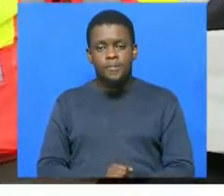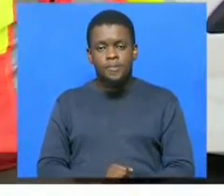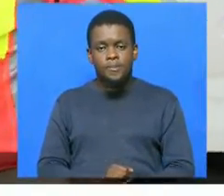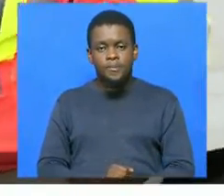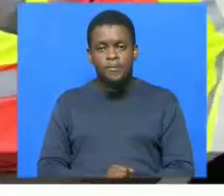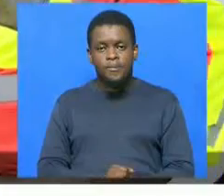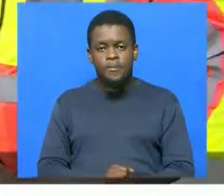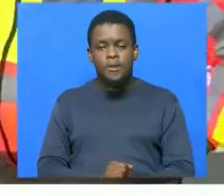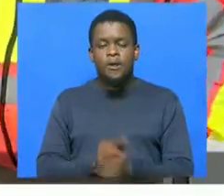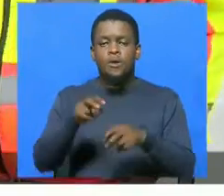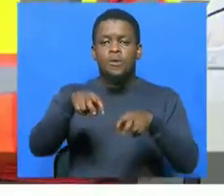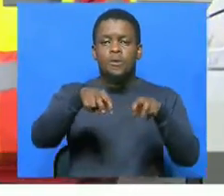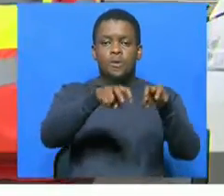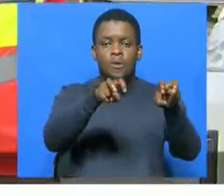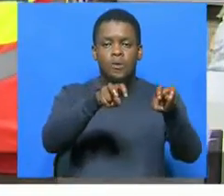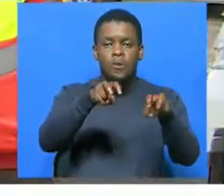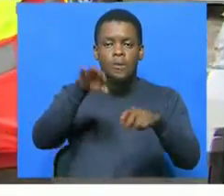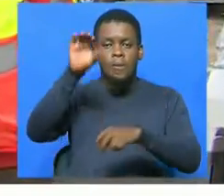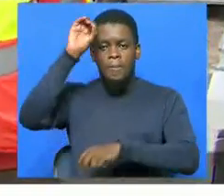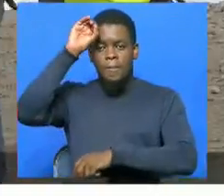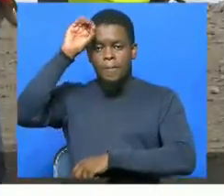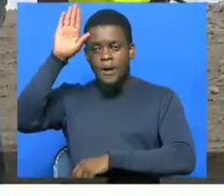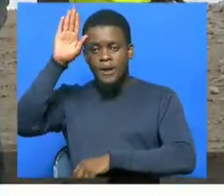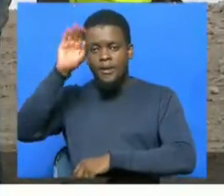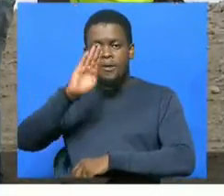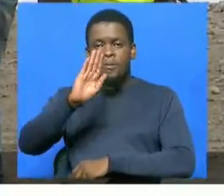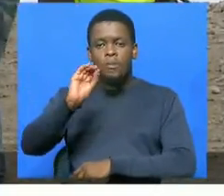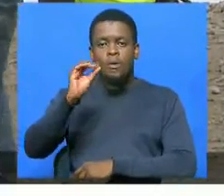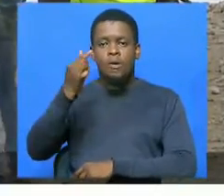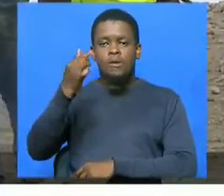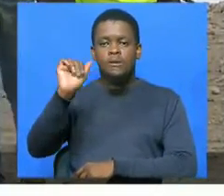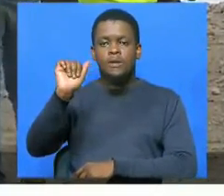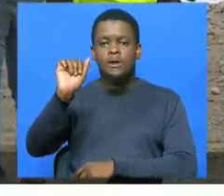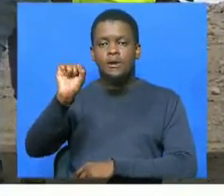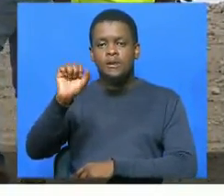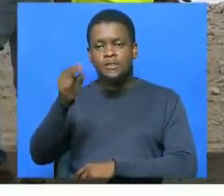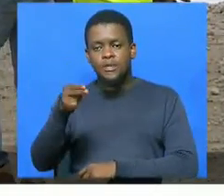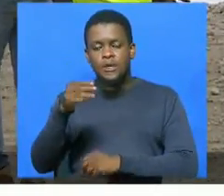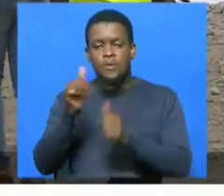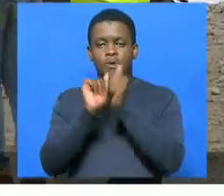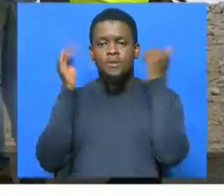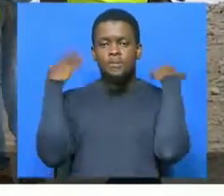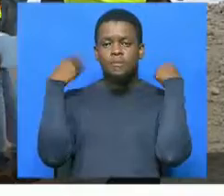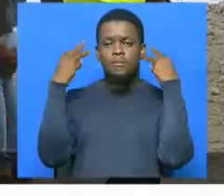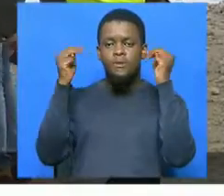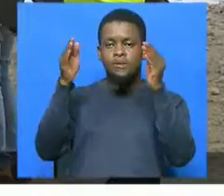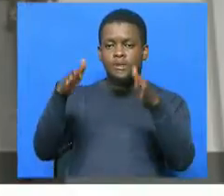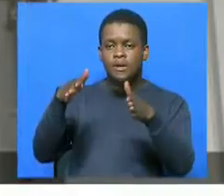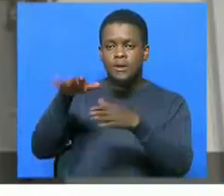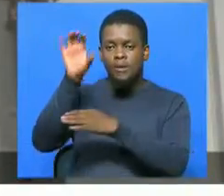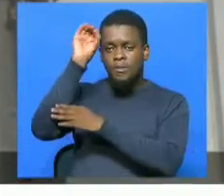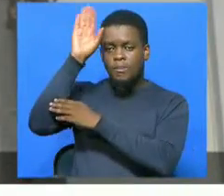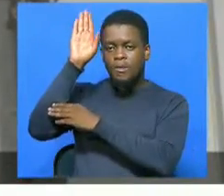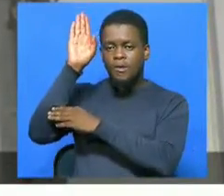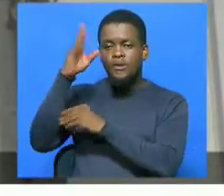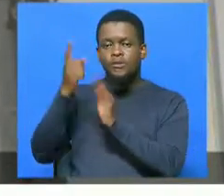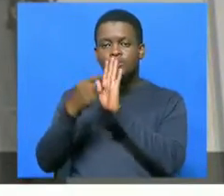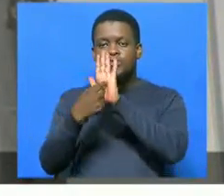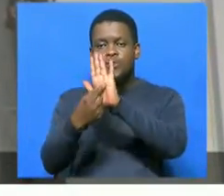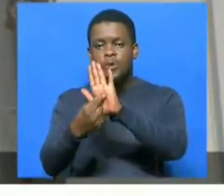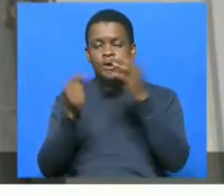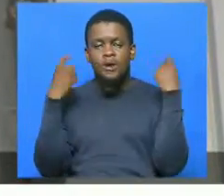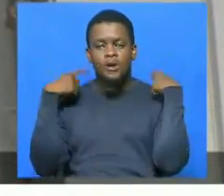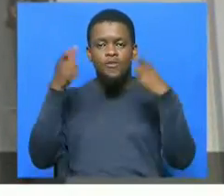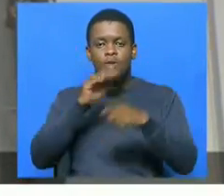The straw of BOTSWANA mine by the Ministry of Trade and Entrepreneurship Leadership demonstrates the new government's